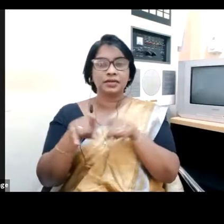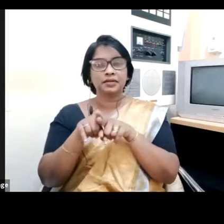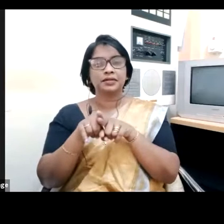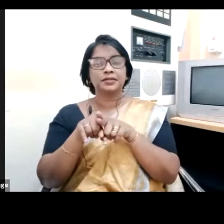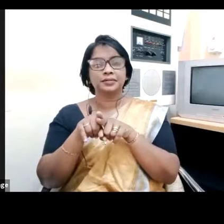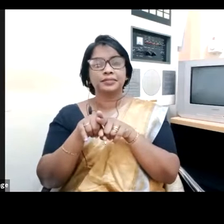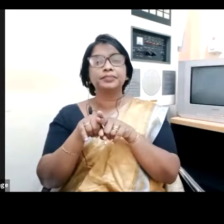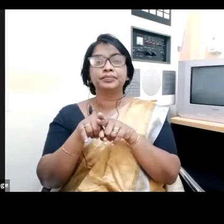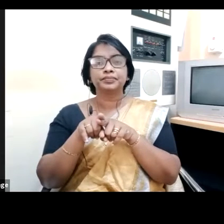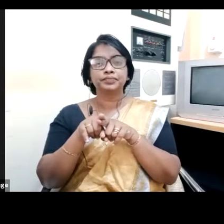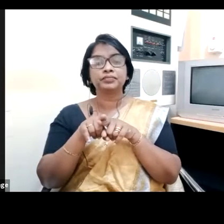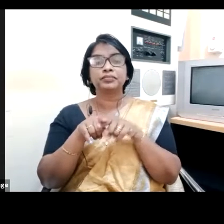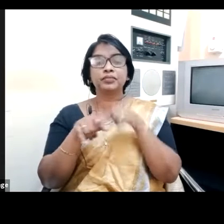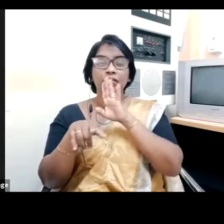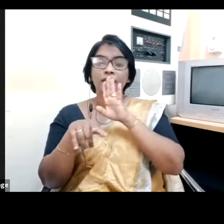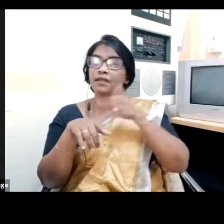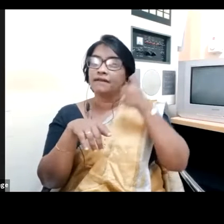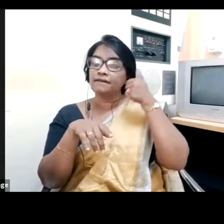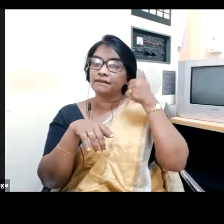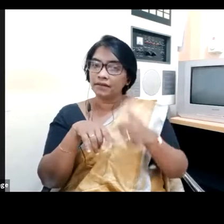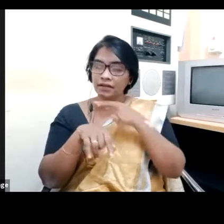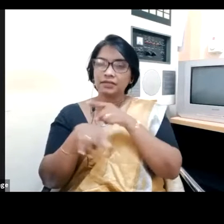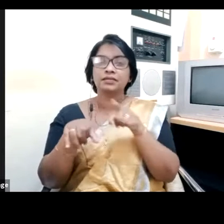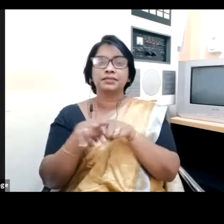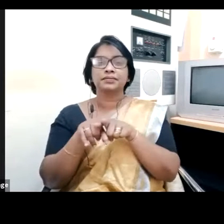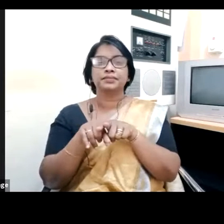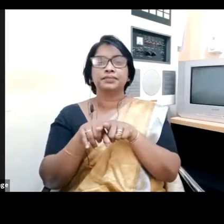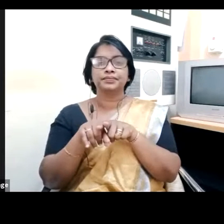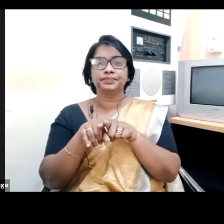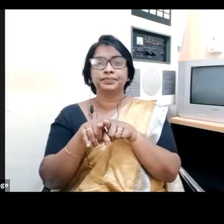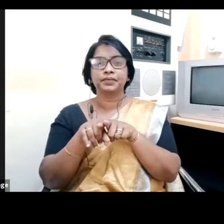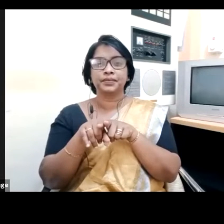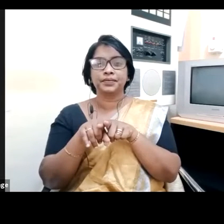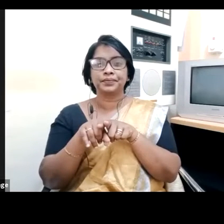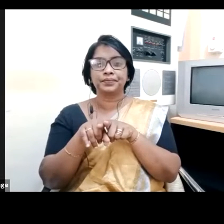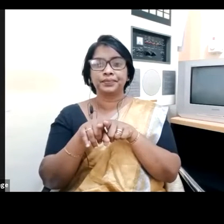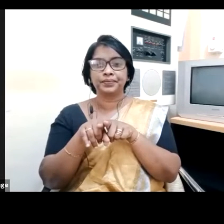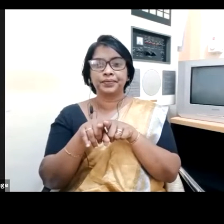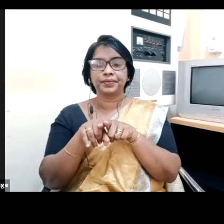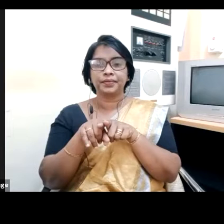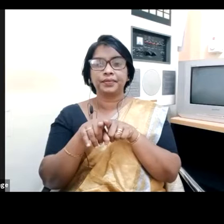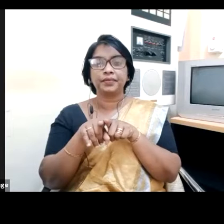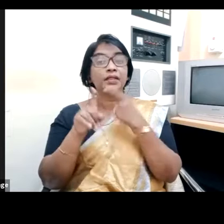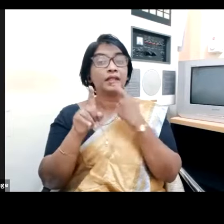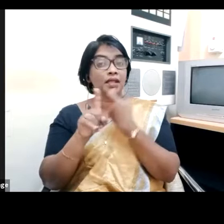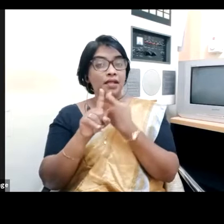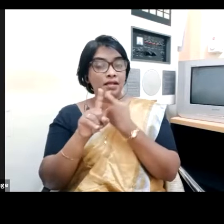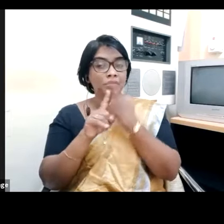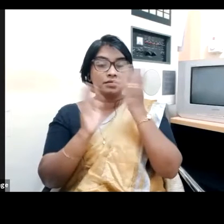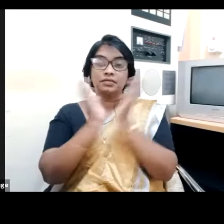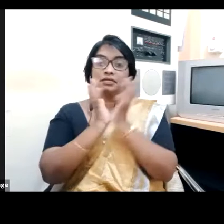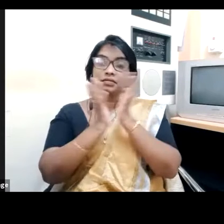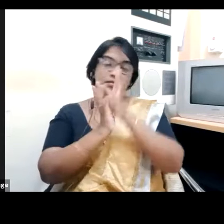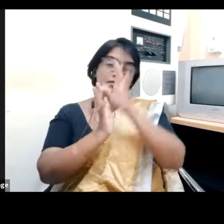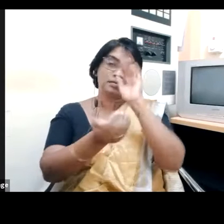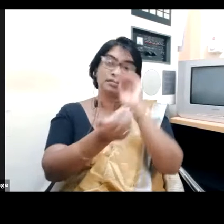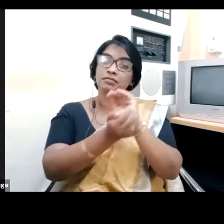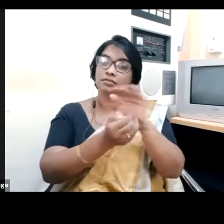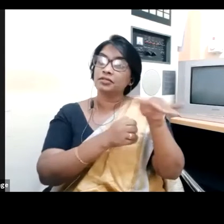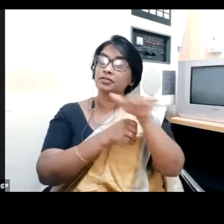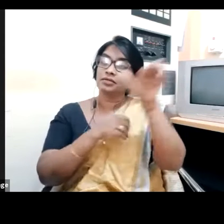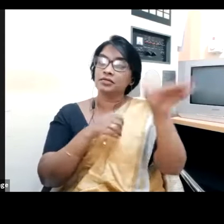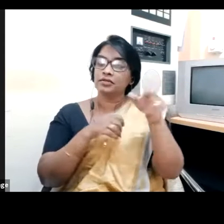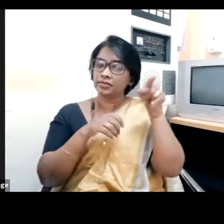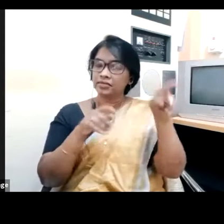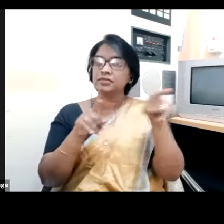the Kanneliya Conservation Forest, where 10 of our members have invested together a large sum of money to the tune of about